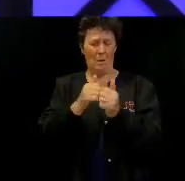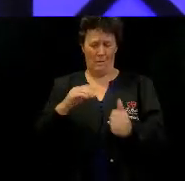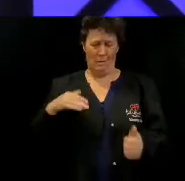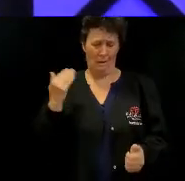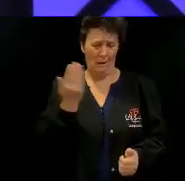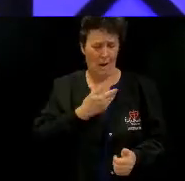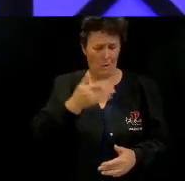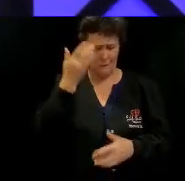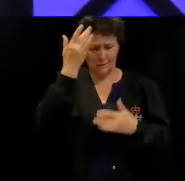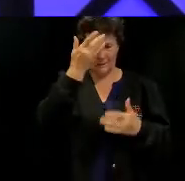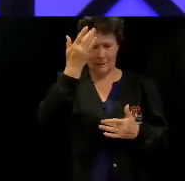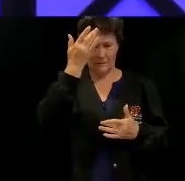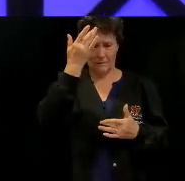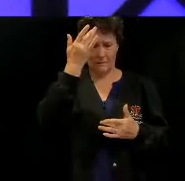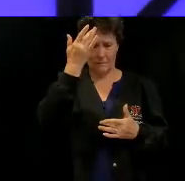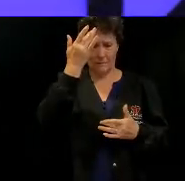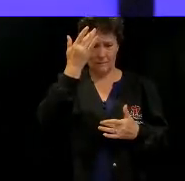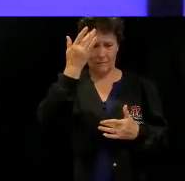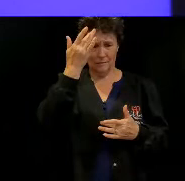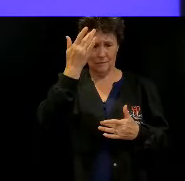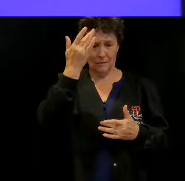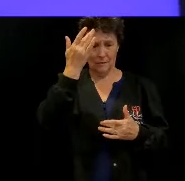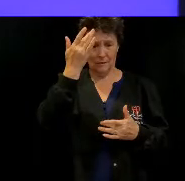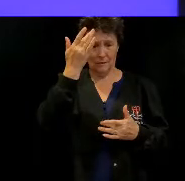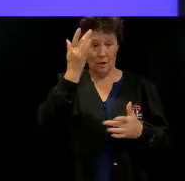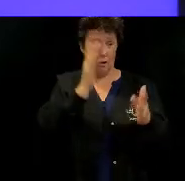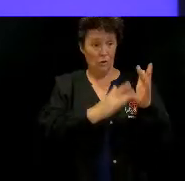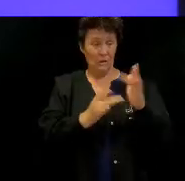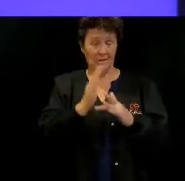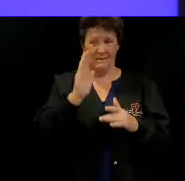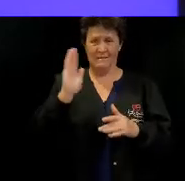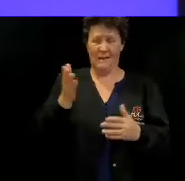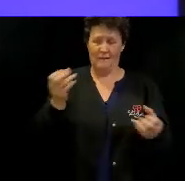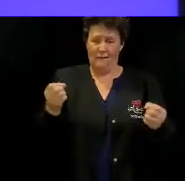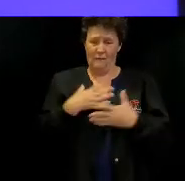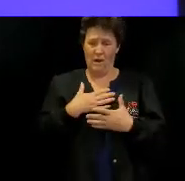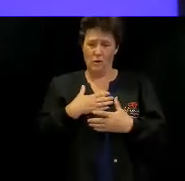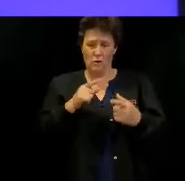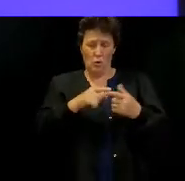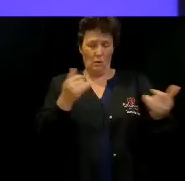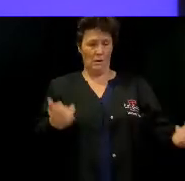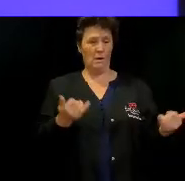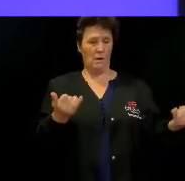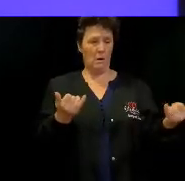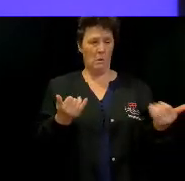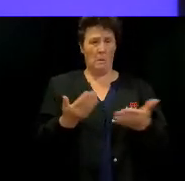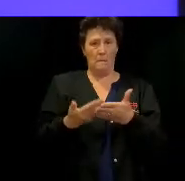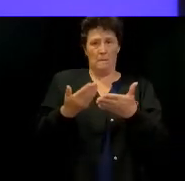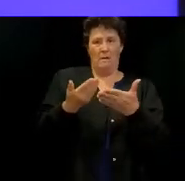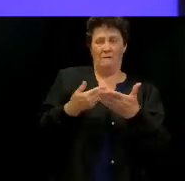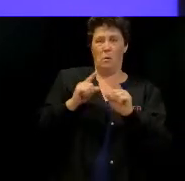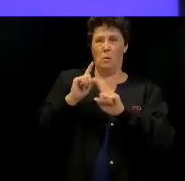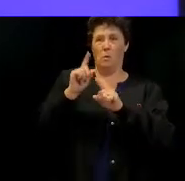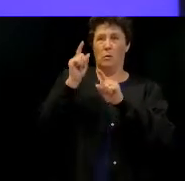have Jesus in fear ever until right here. Right before he goes to the cross.